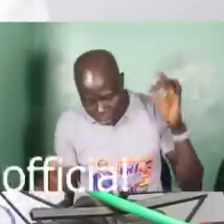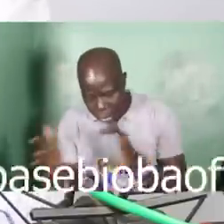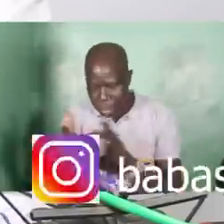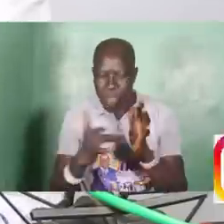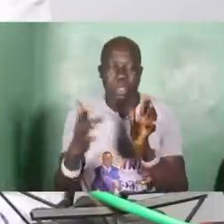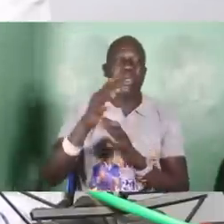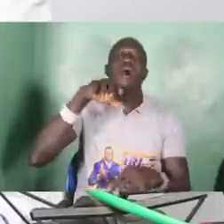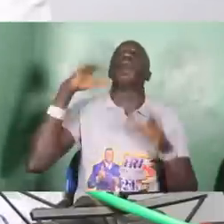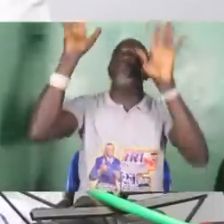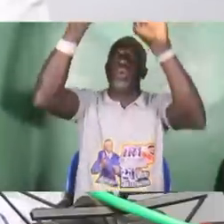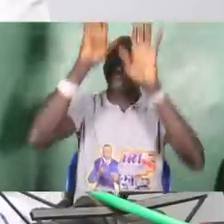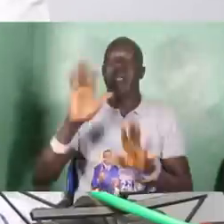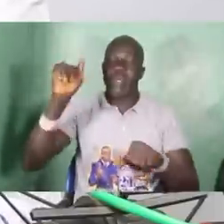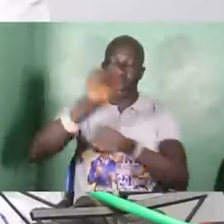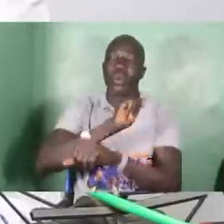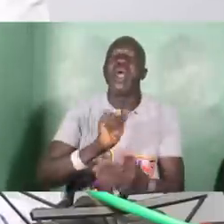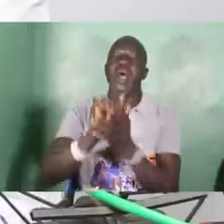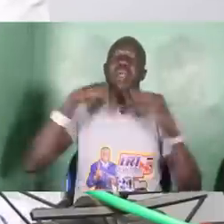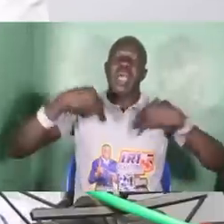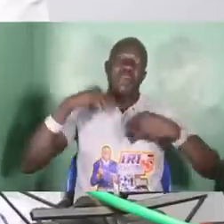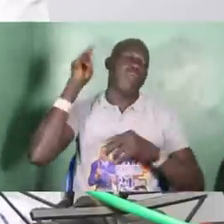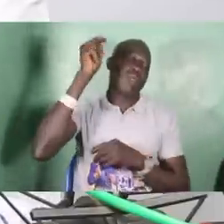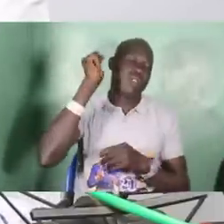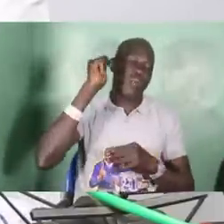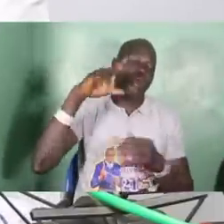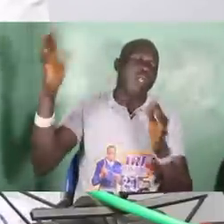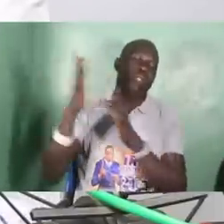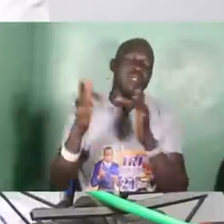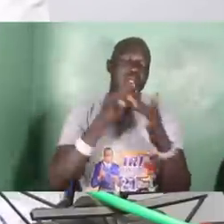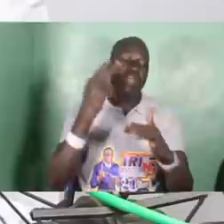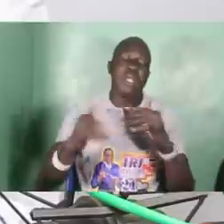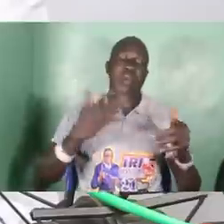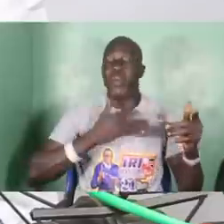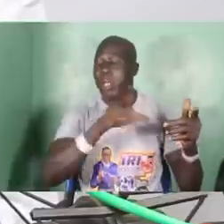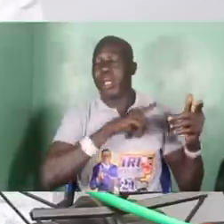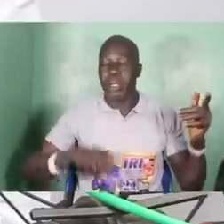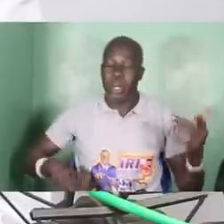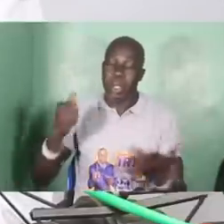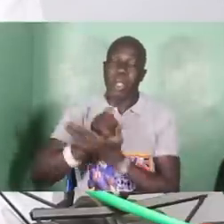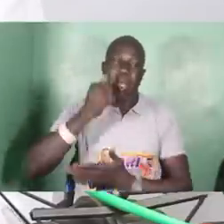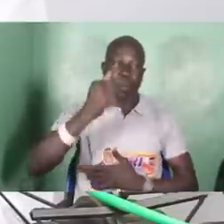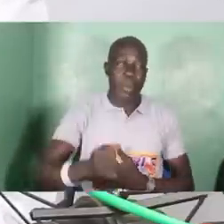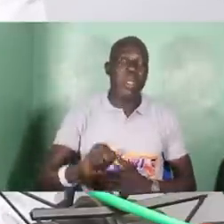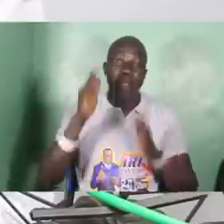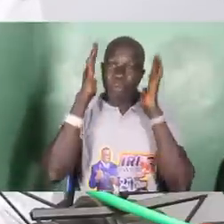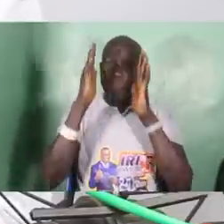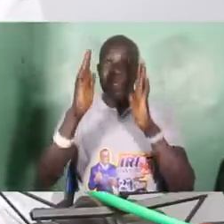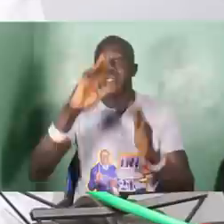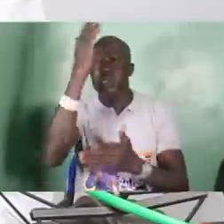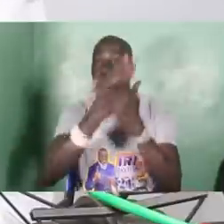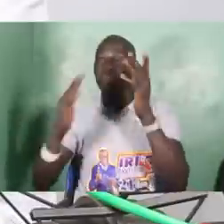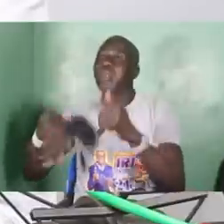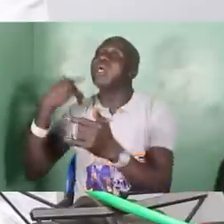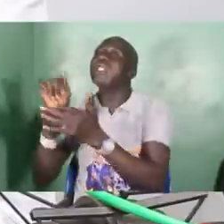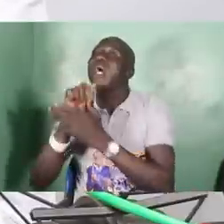Put in the blood of Jesus. You have testimony. You have testimony. Jesus' name and face